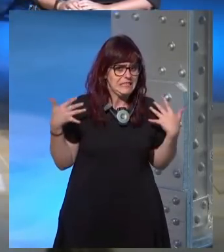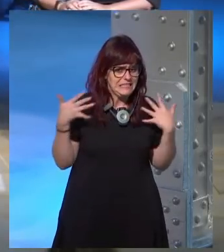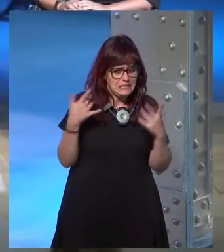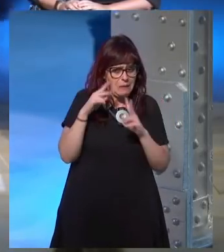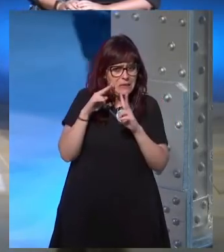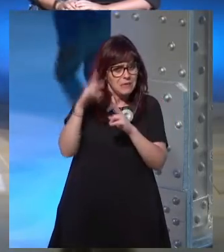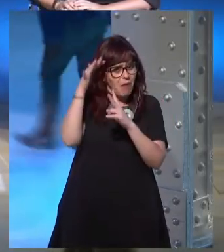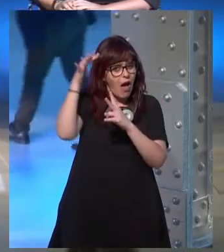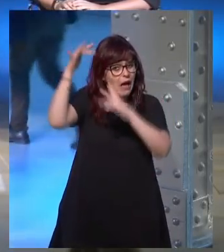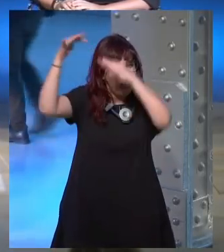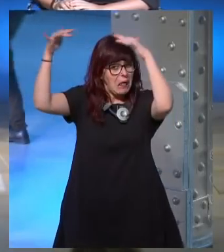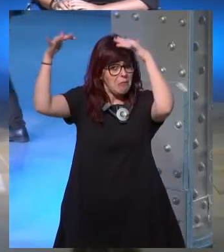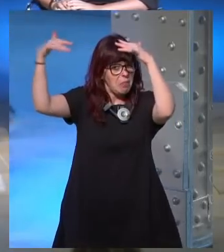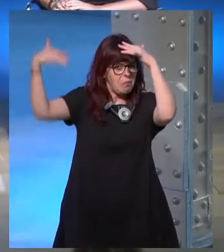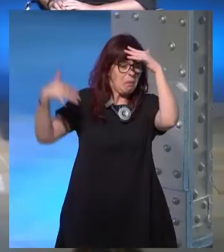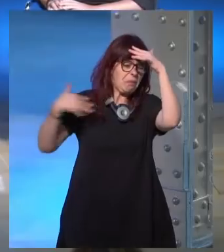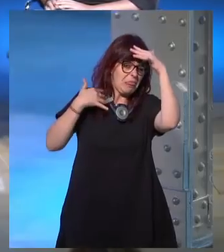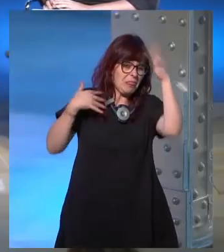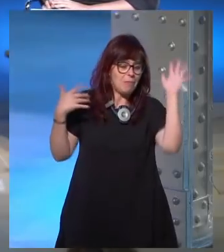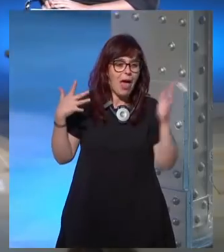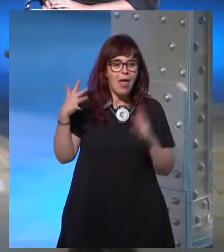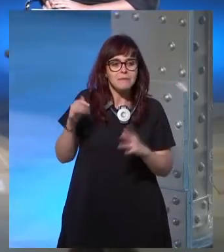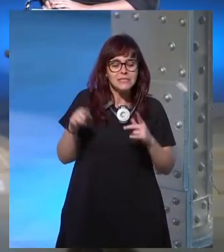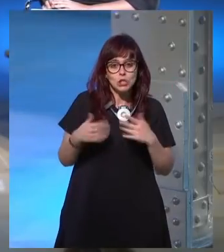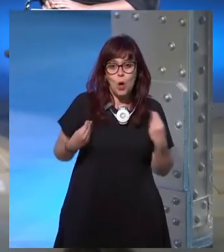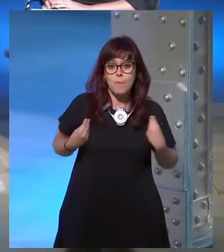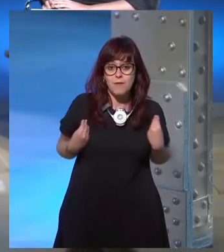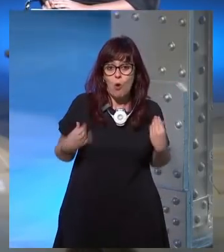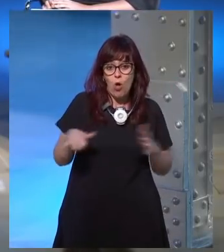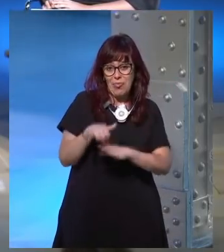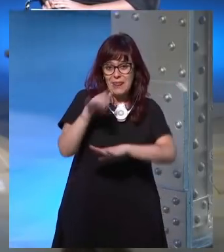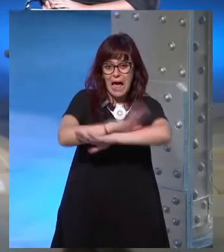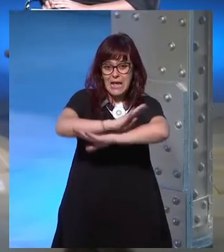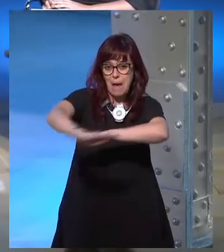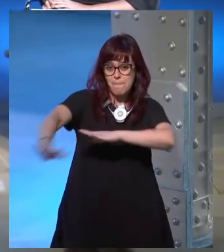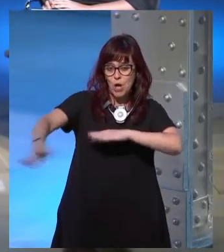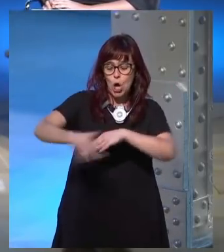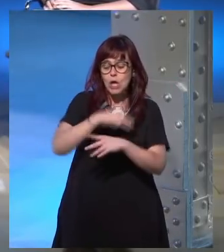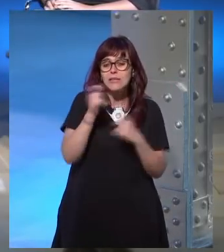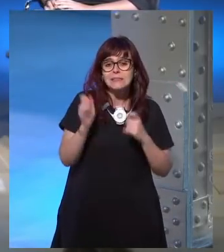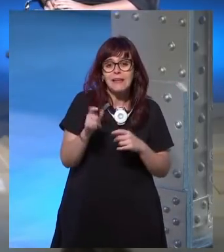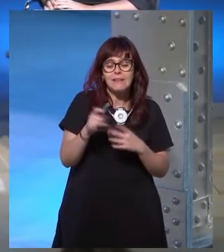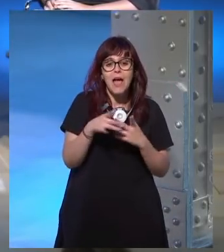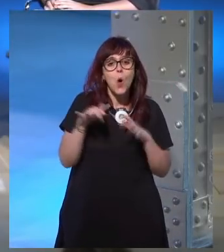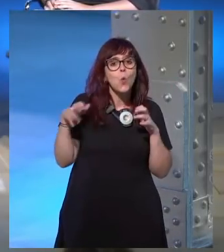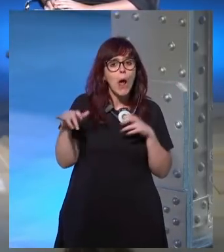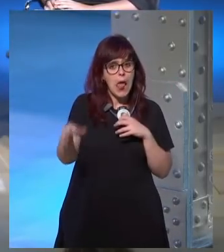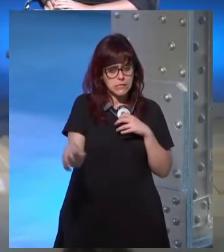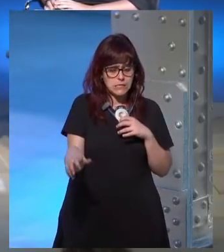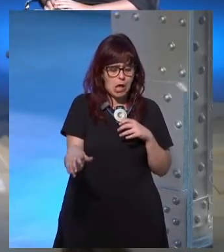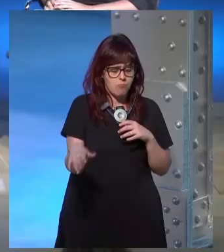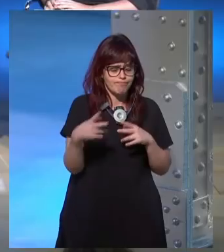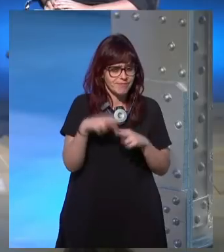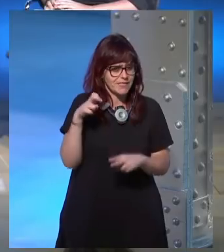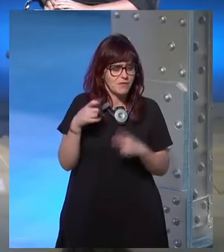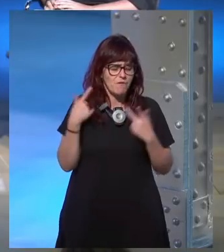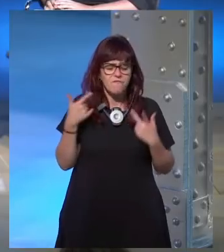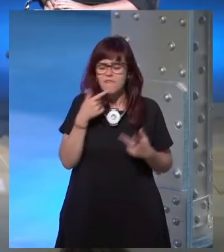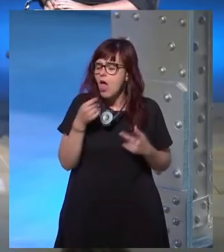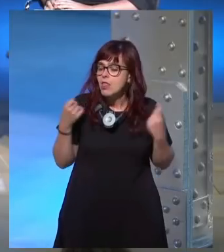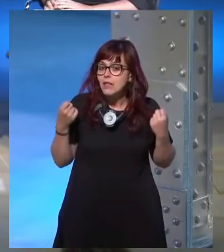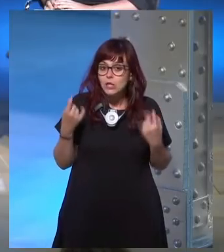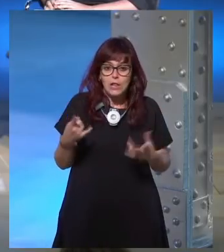left behind? I sort of liked it, but I was a bit yucked. I almost lived in the countryside, and we have the